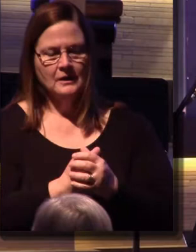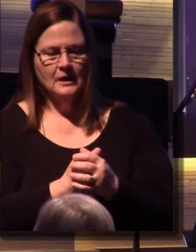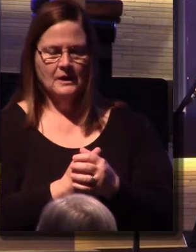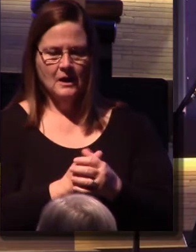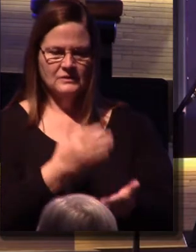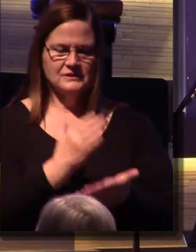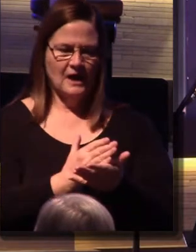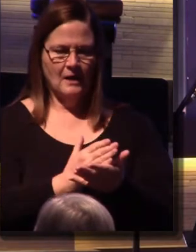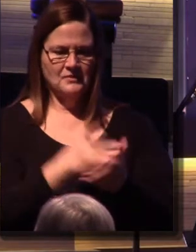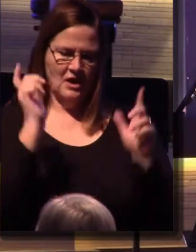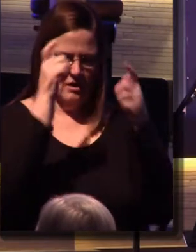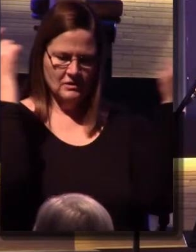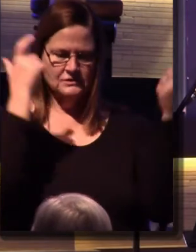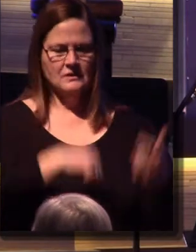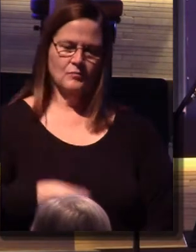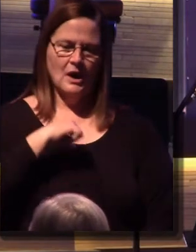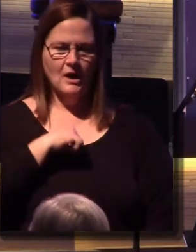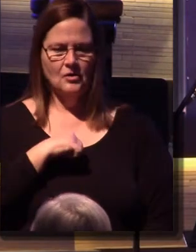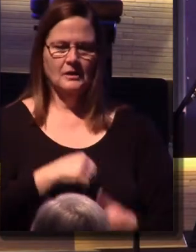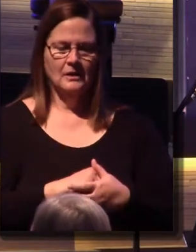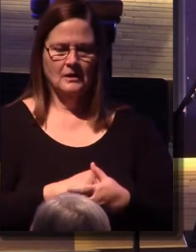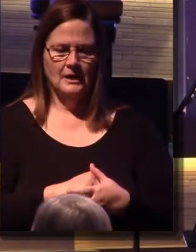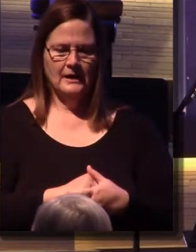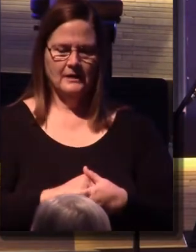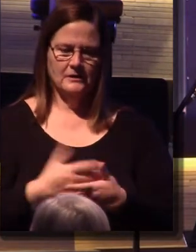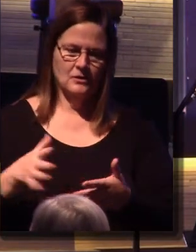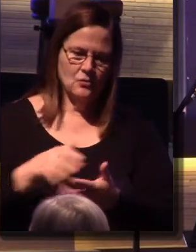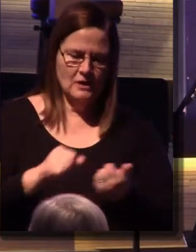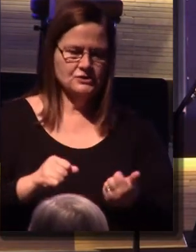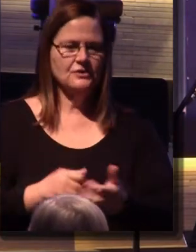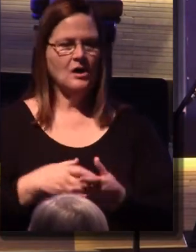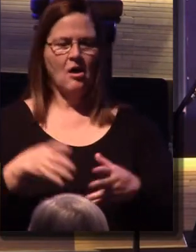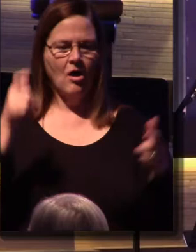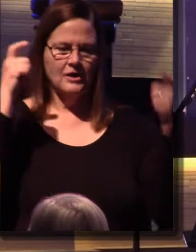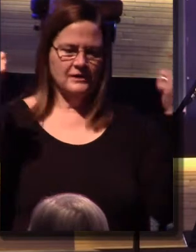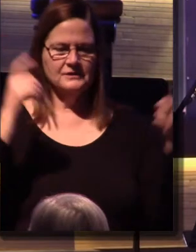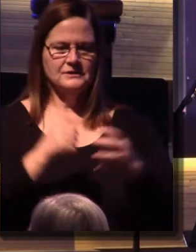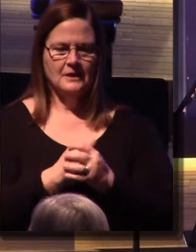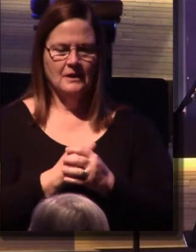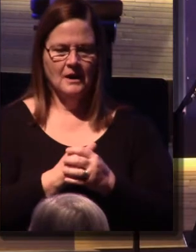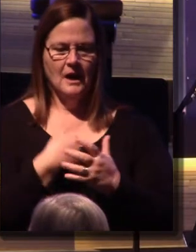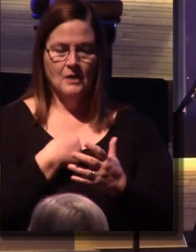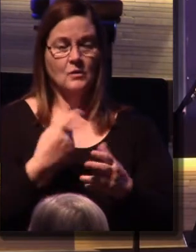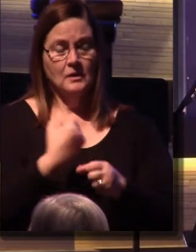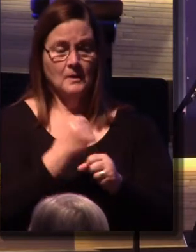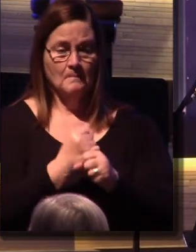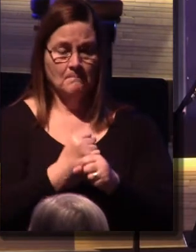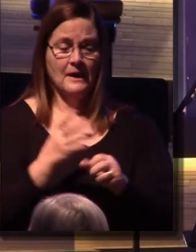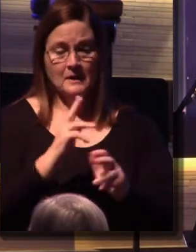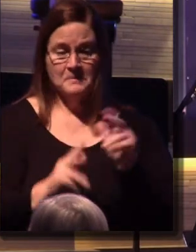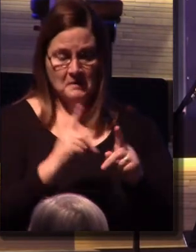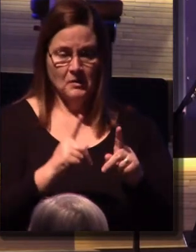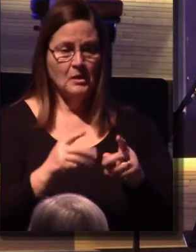an end to the arrogance of the proud and abase the haughtiness of the ruthless. I will make mortal man scarcer